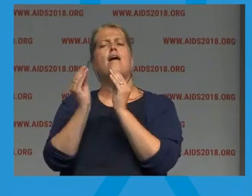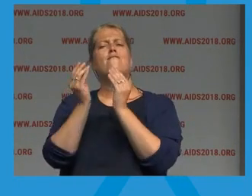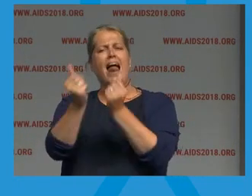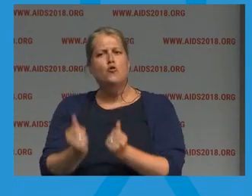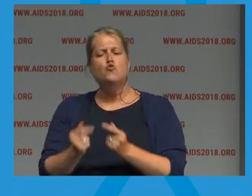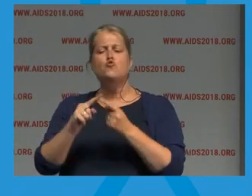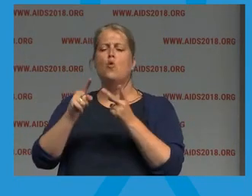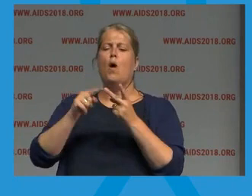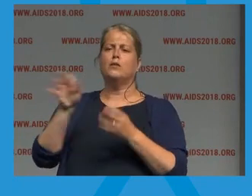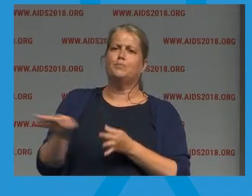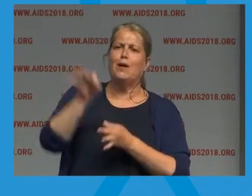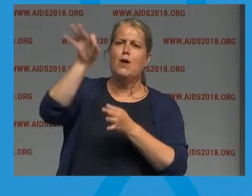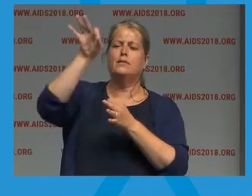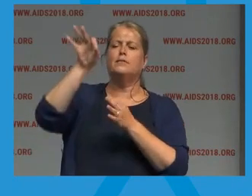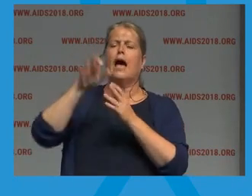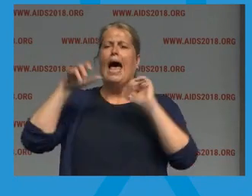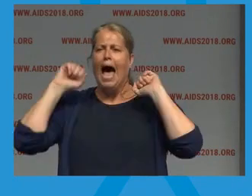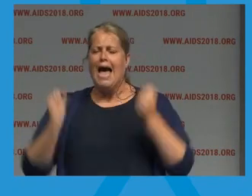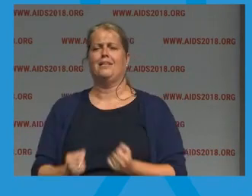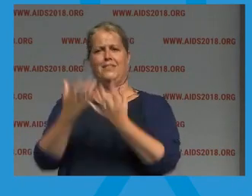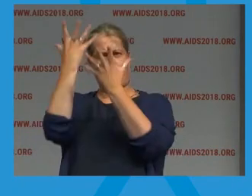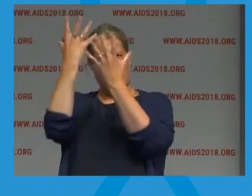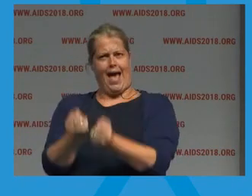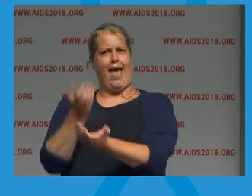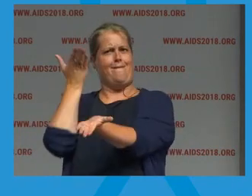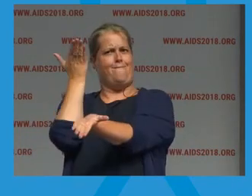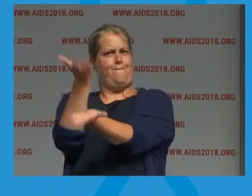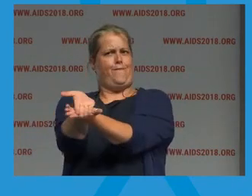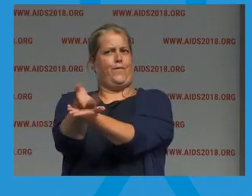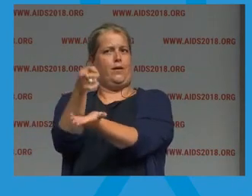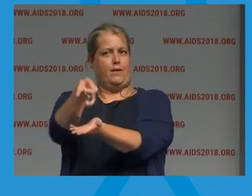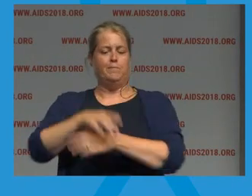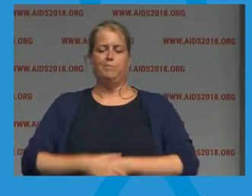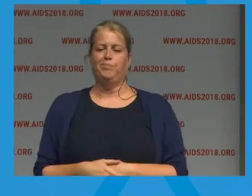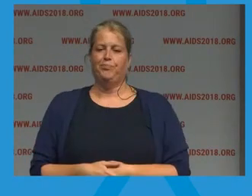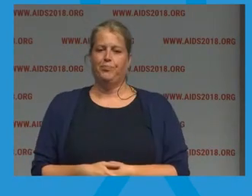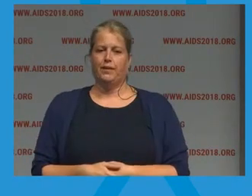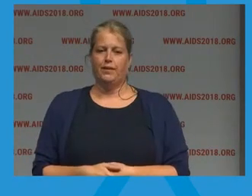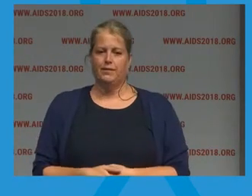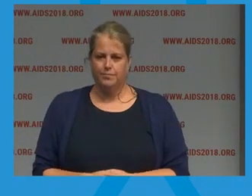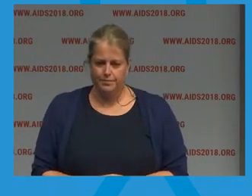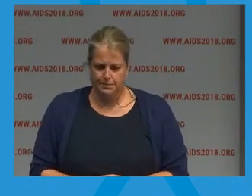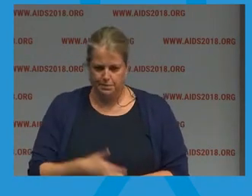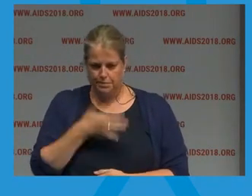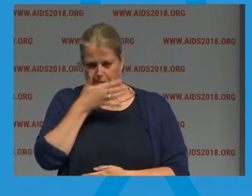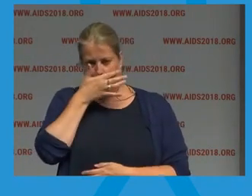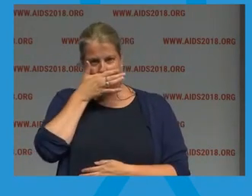and activism that she clearly brings to this work.